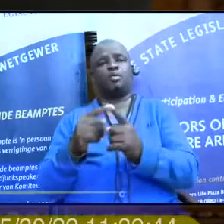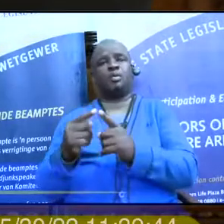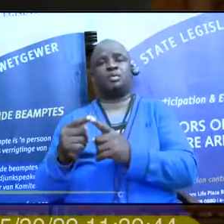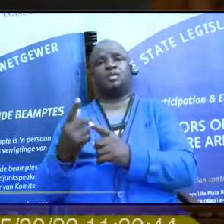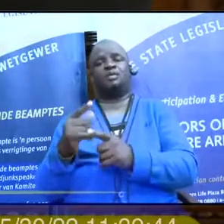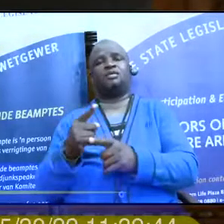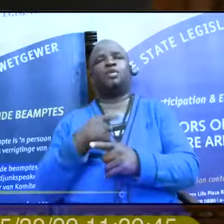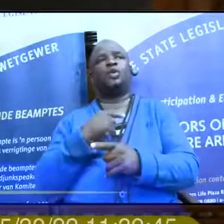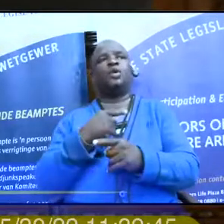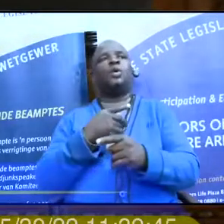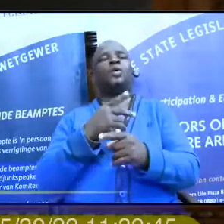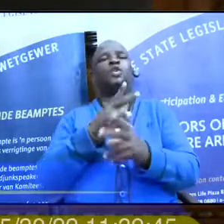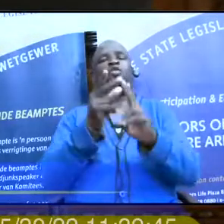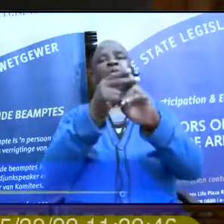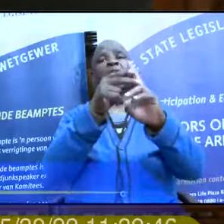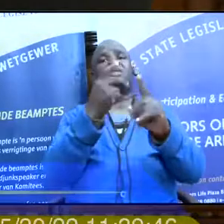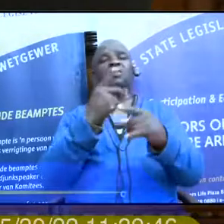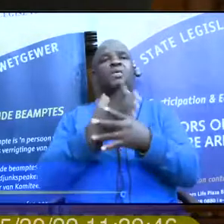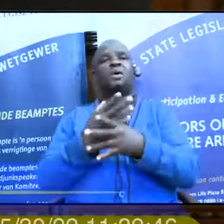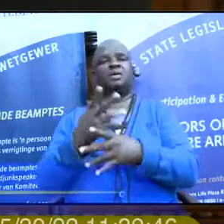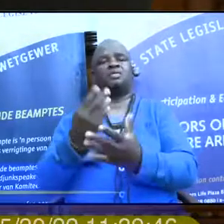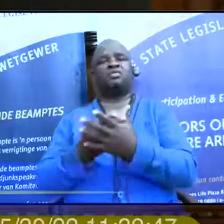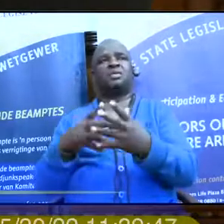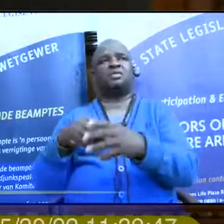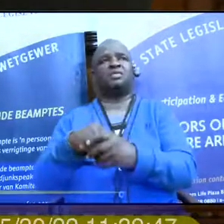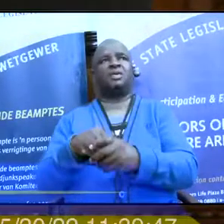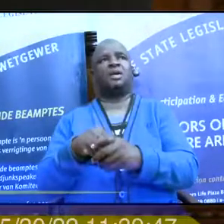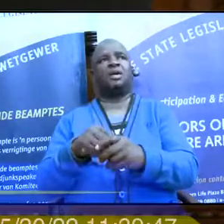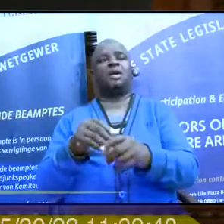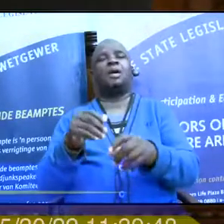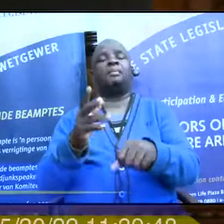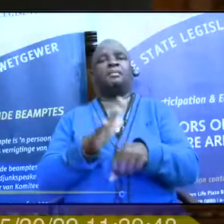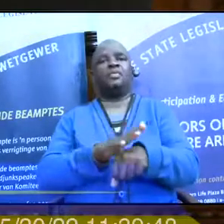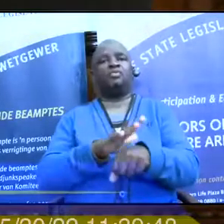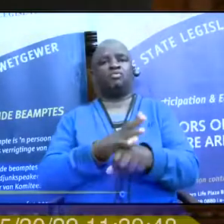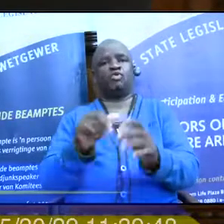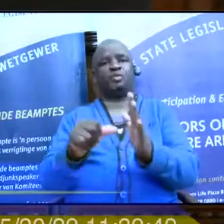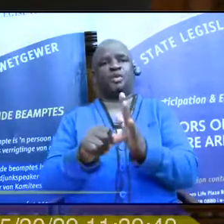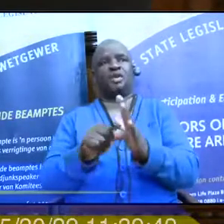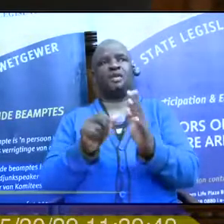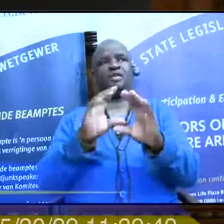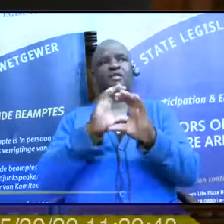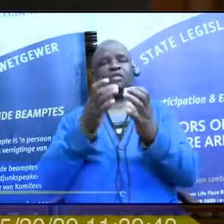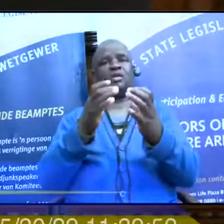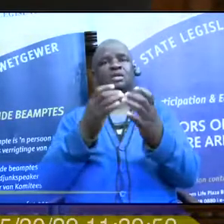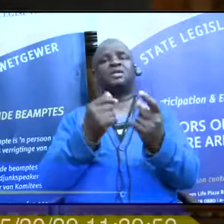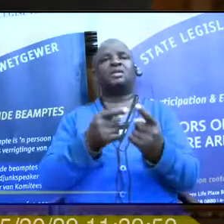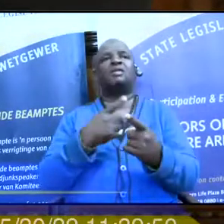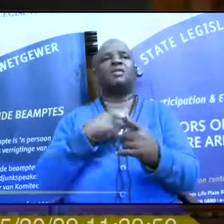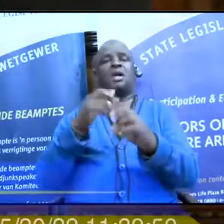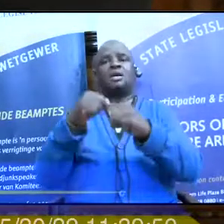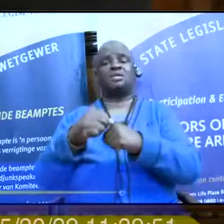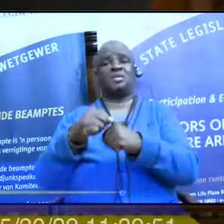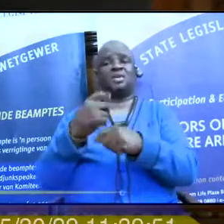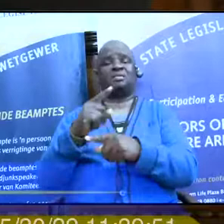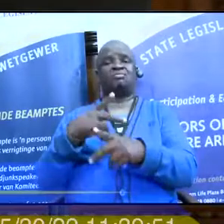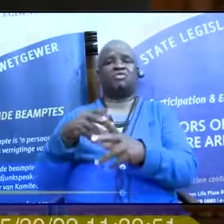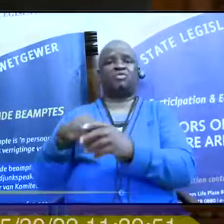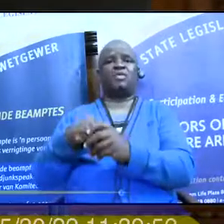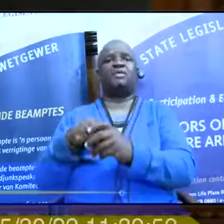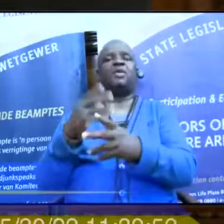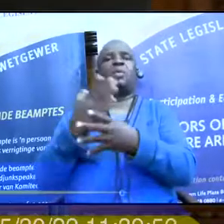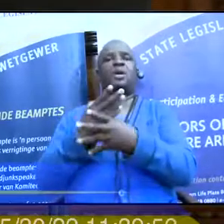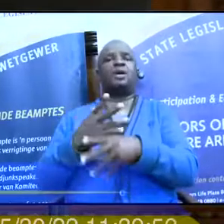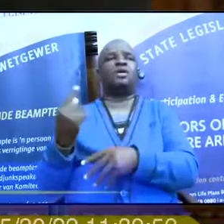participate in particular the ability of a council to have its agreement extended to all employers and employees within its